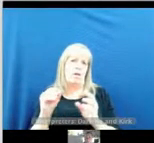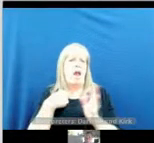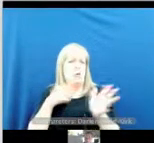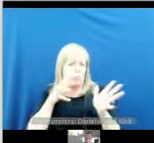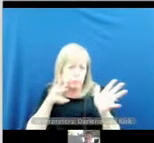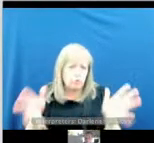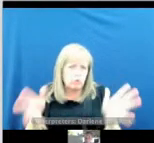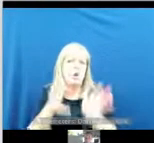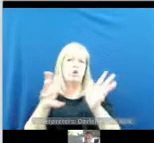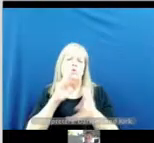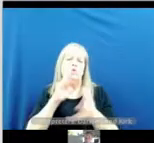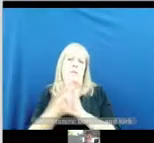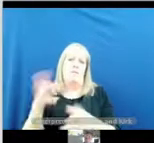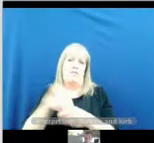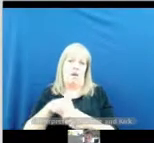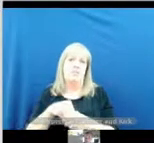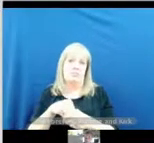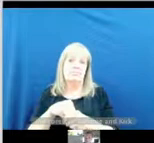to get involved.